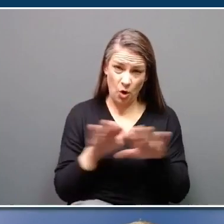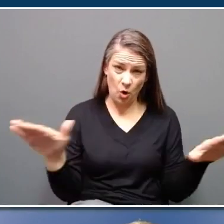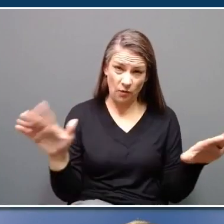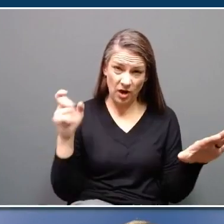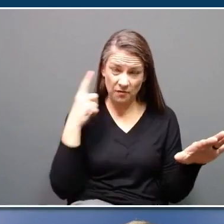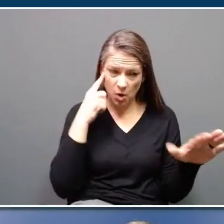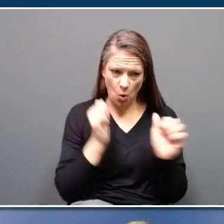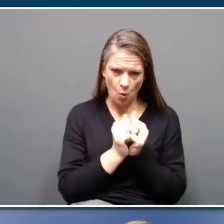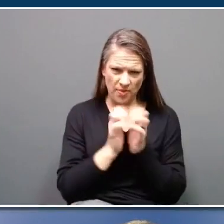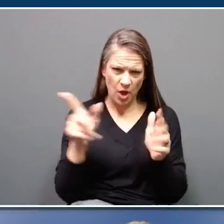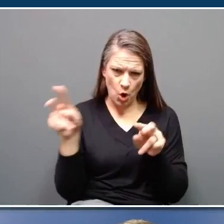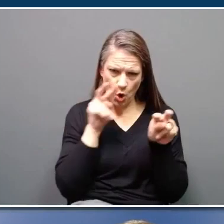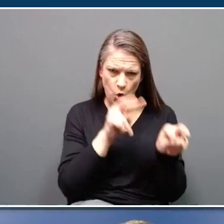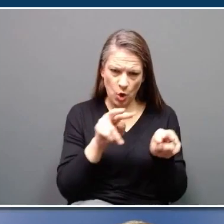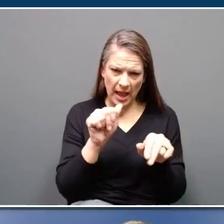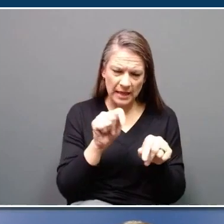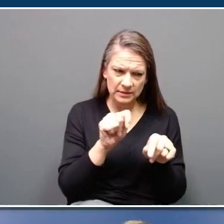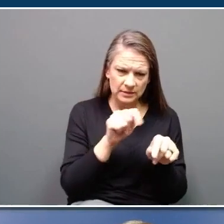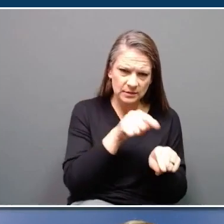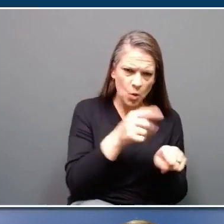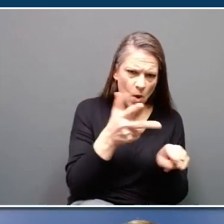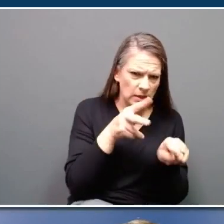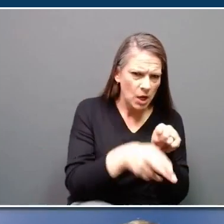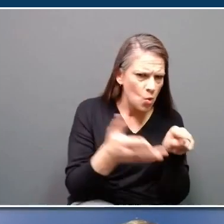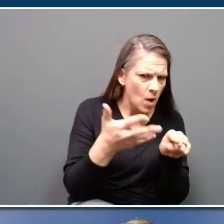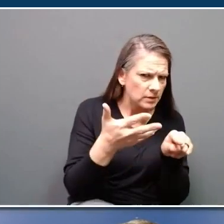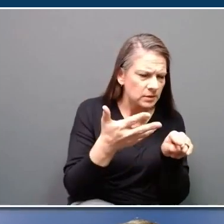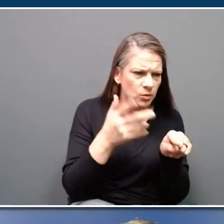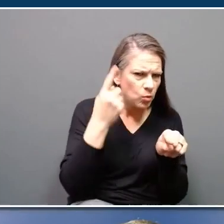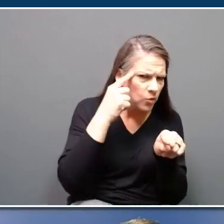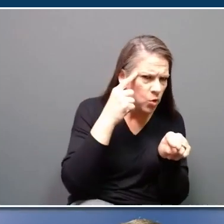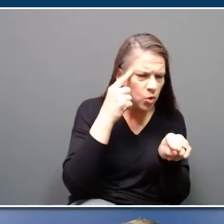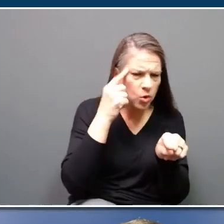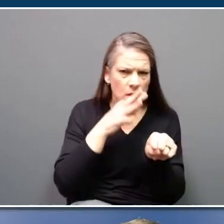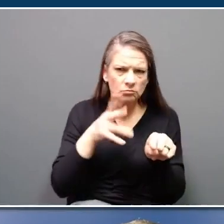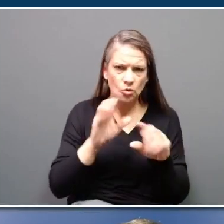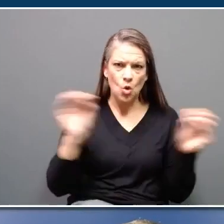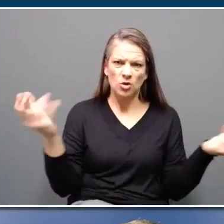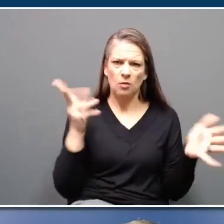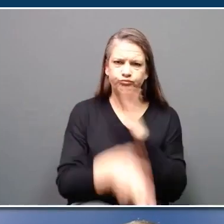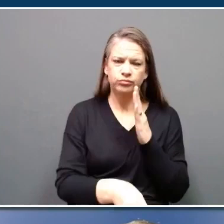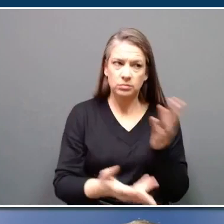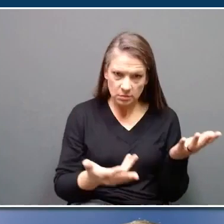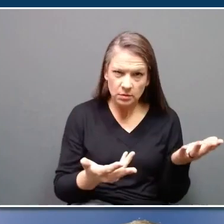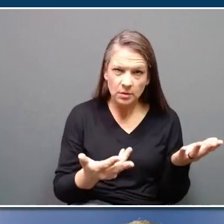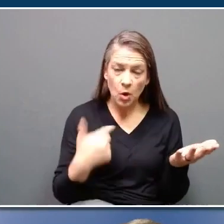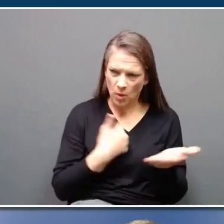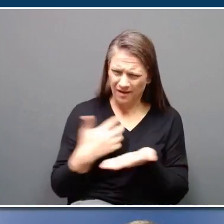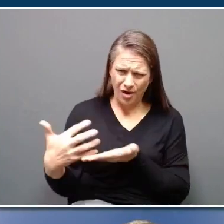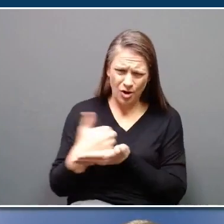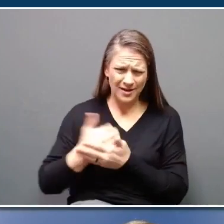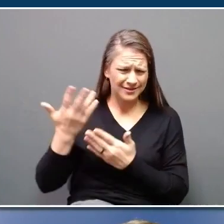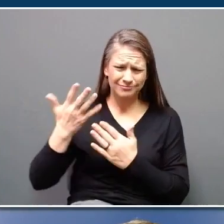looking specifically at any specific area at a time that we have record revenues that are coming in, and